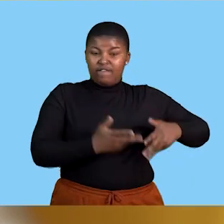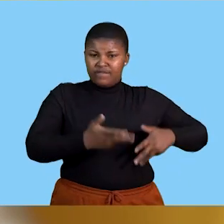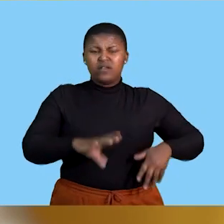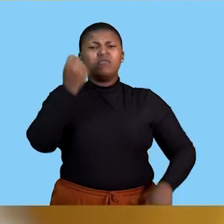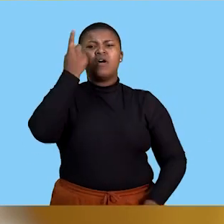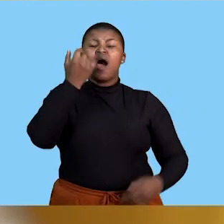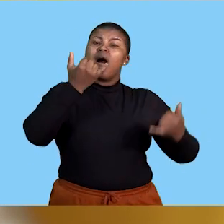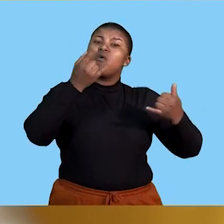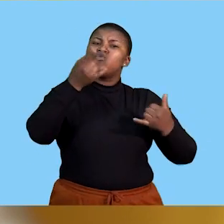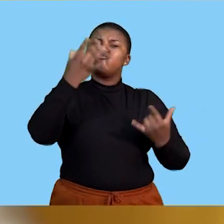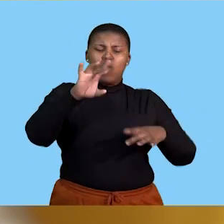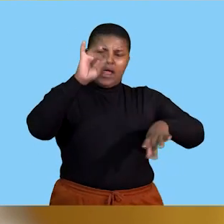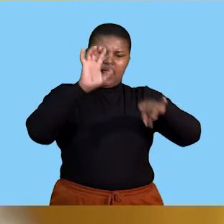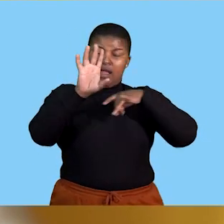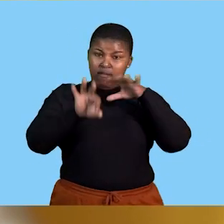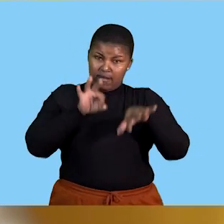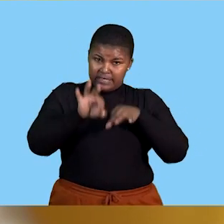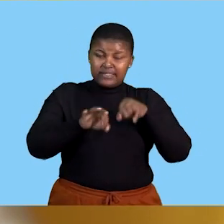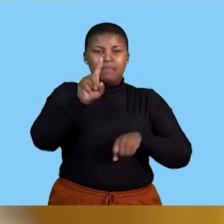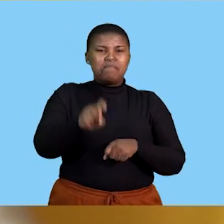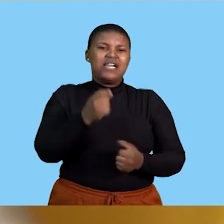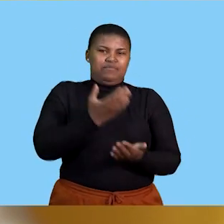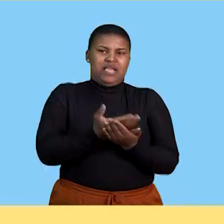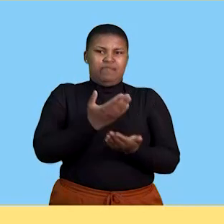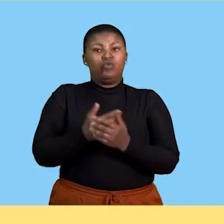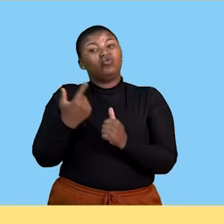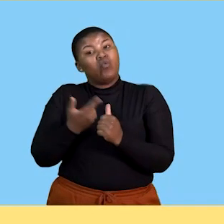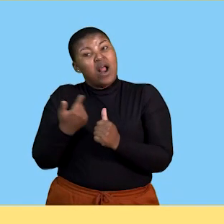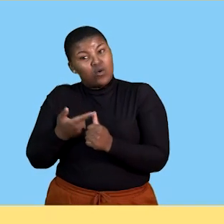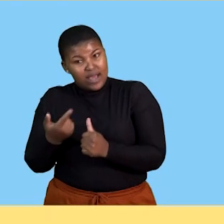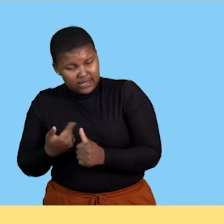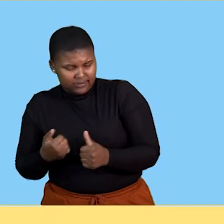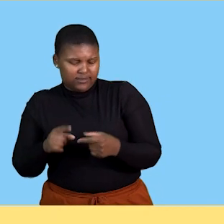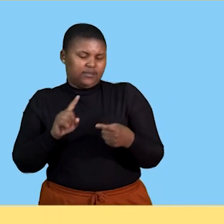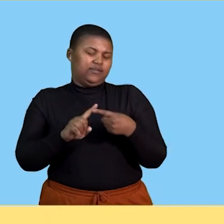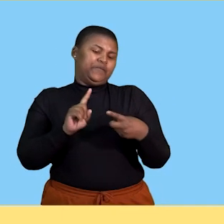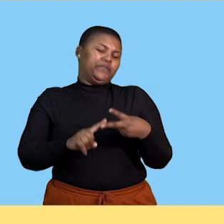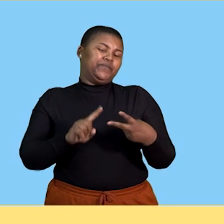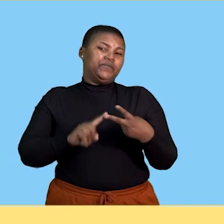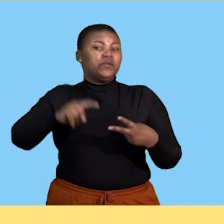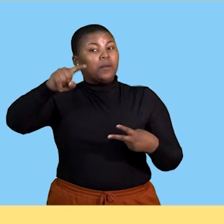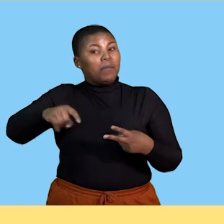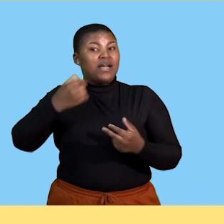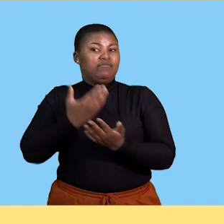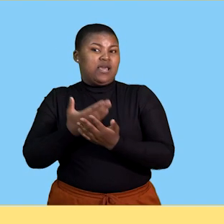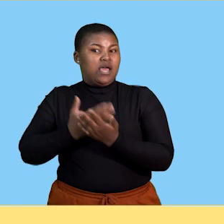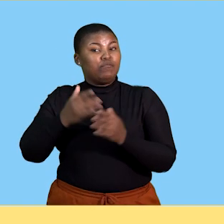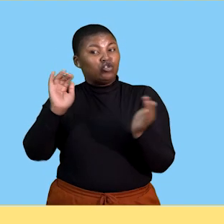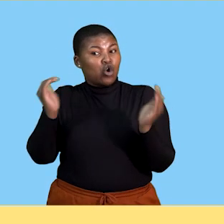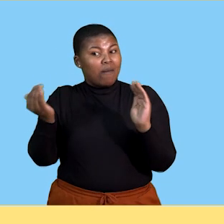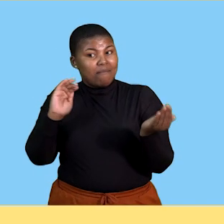doing analysis and interpretation, we must be able to calculate, we should be able